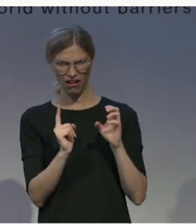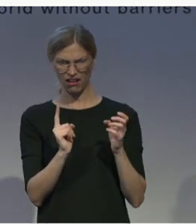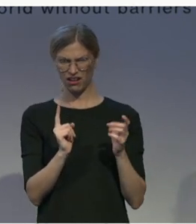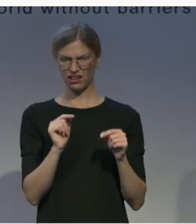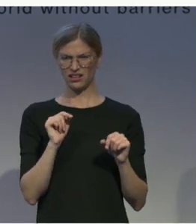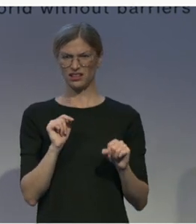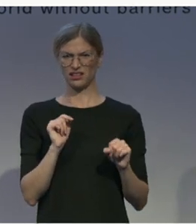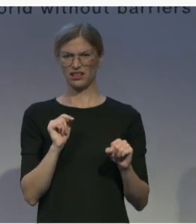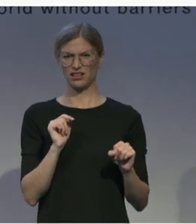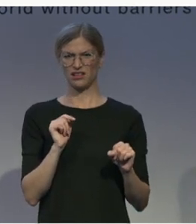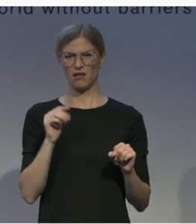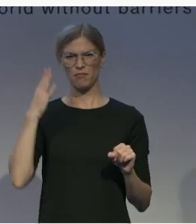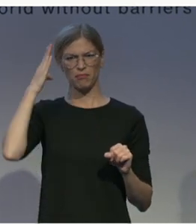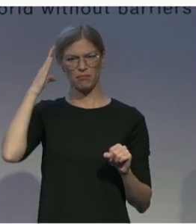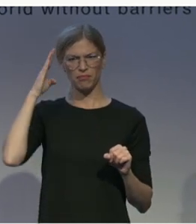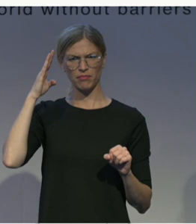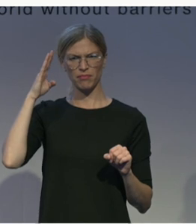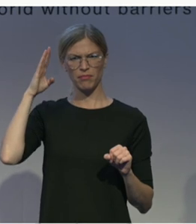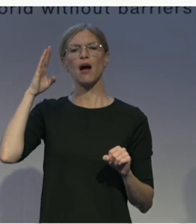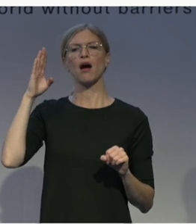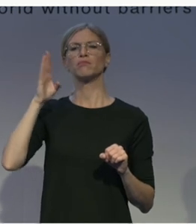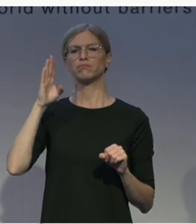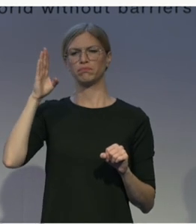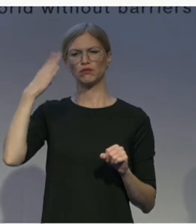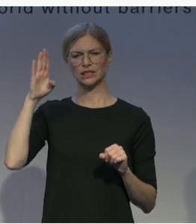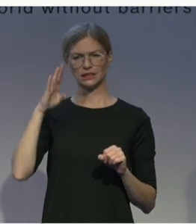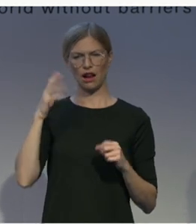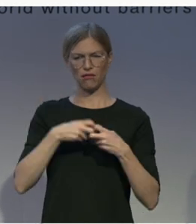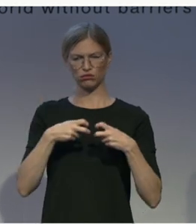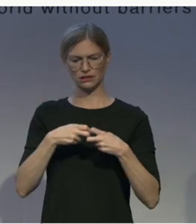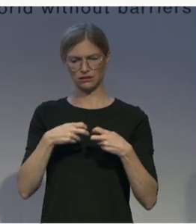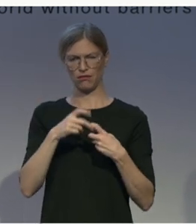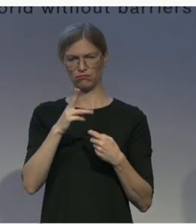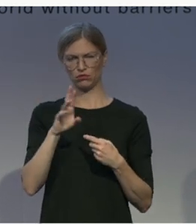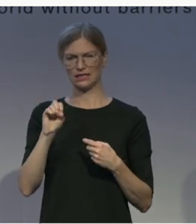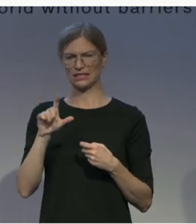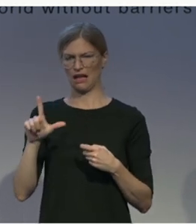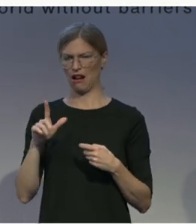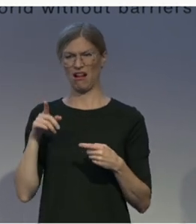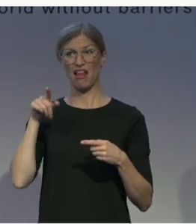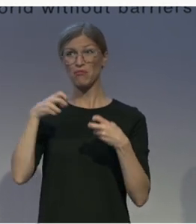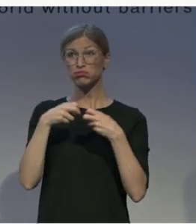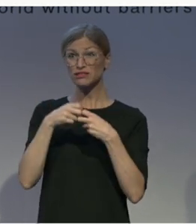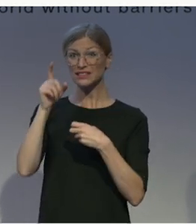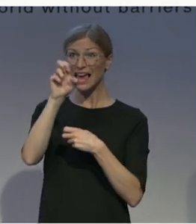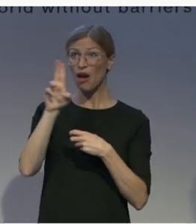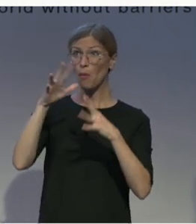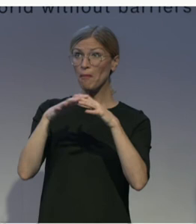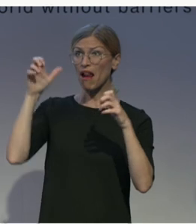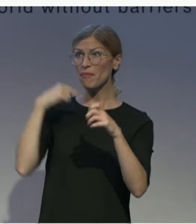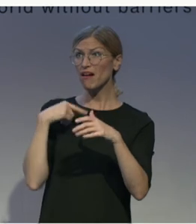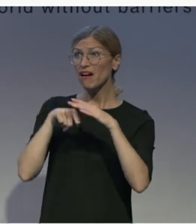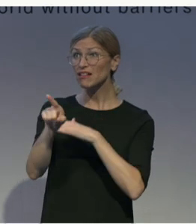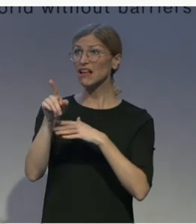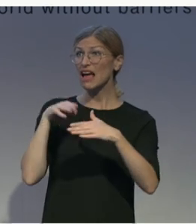We had a colleague who was employed by the European Parliament in Brussels and living in certain European capitals with severe